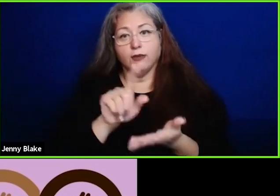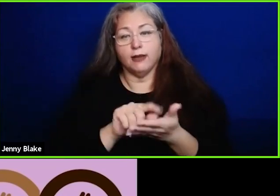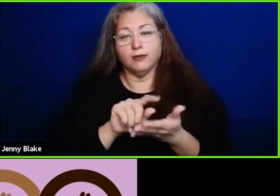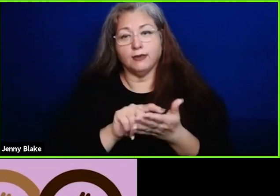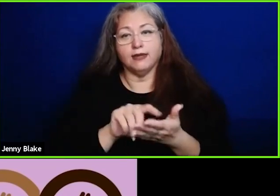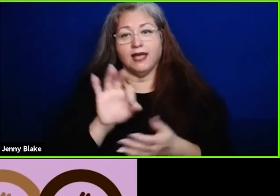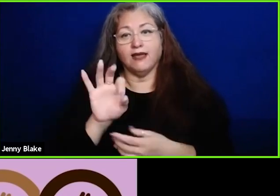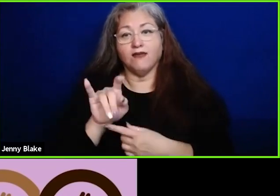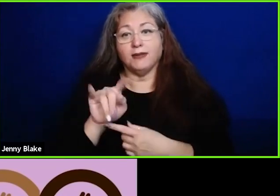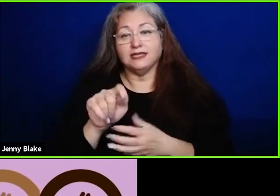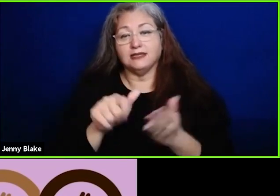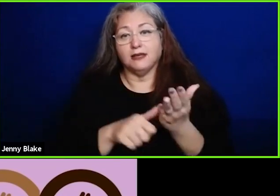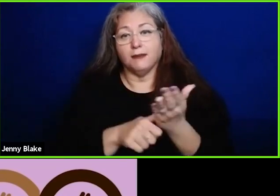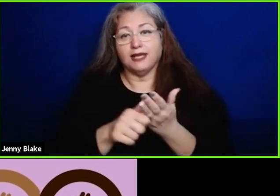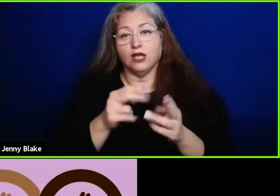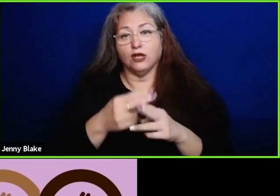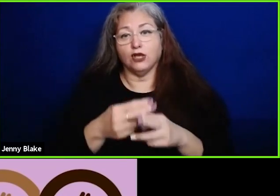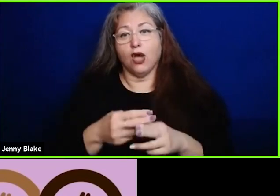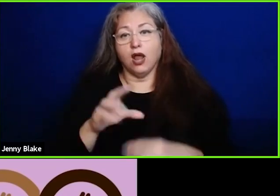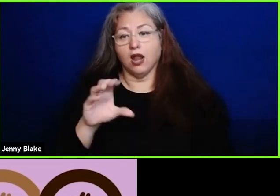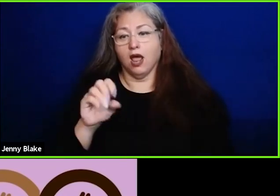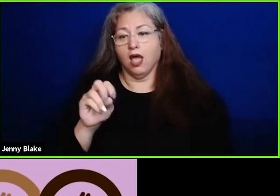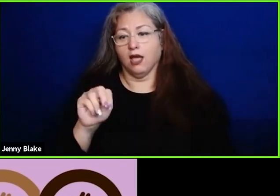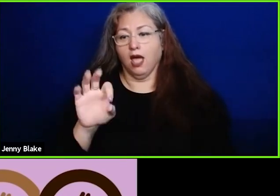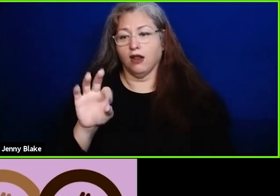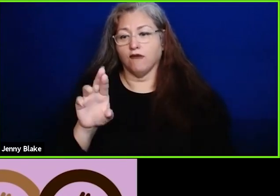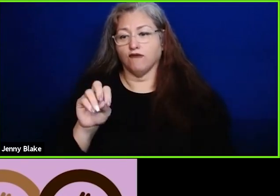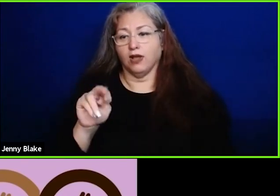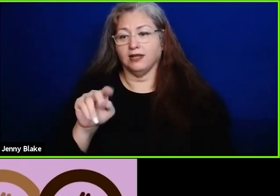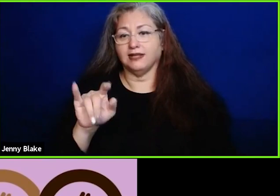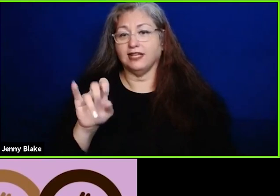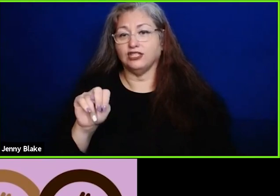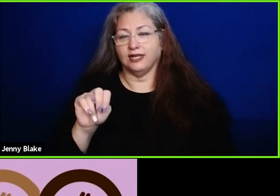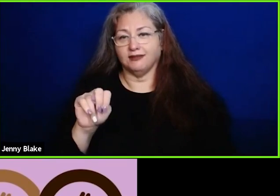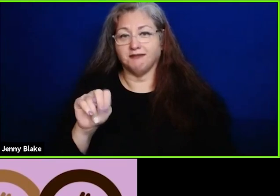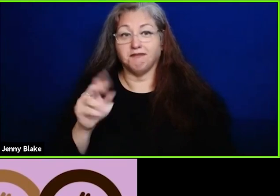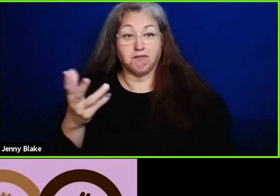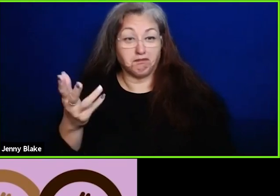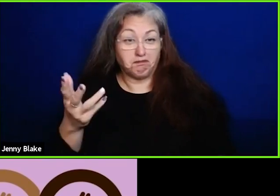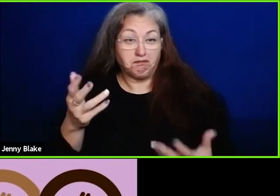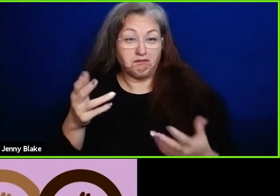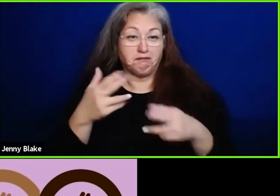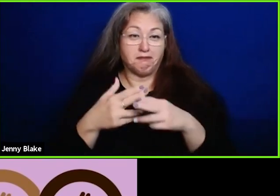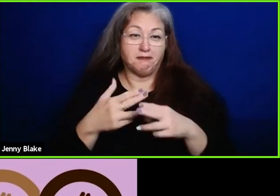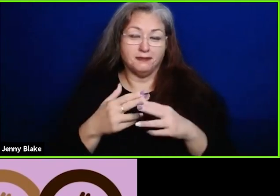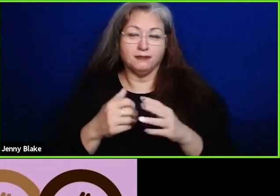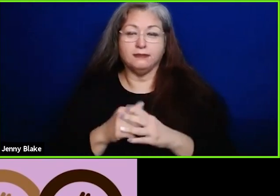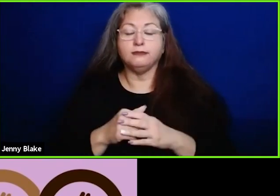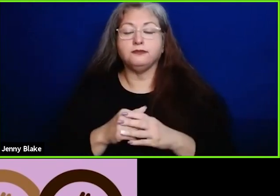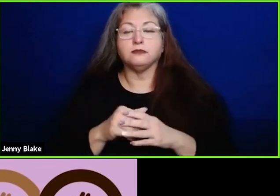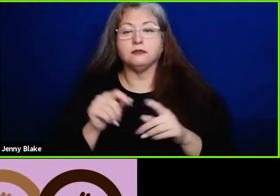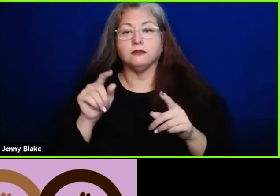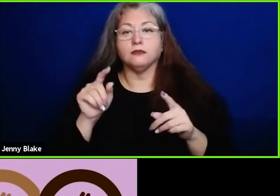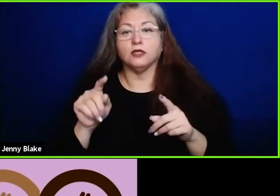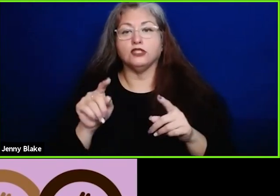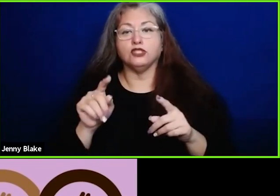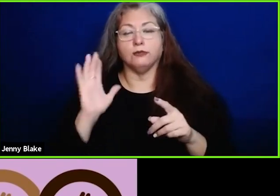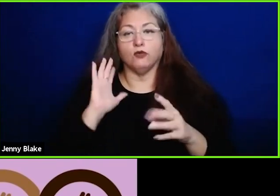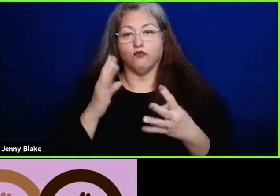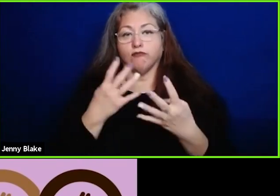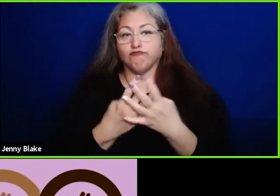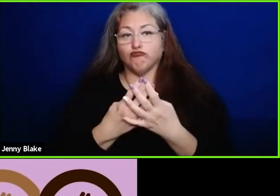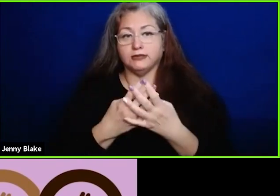magazine in 1981 called Confrontation, no less, Confrontation. She was imprisoned